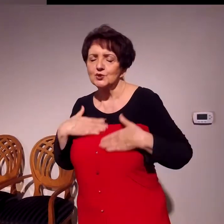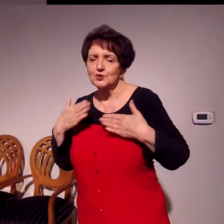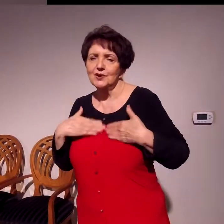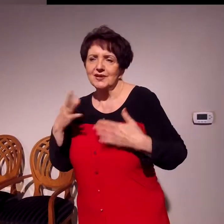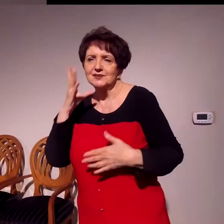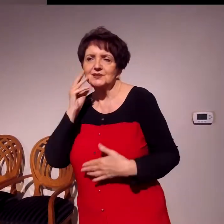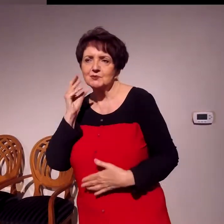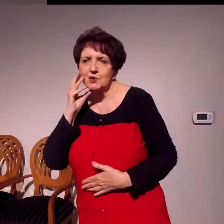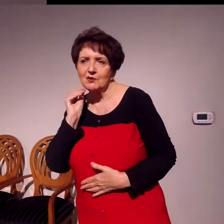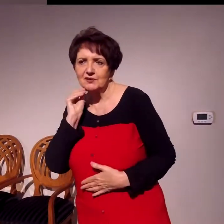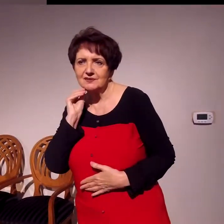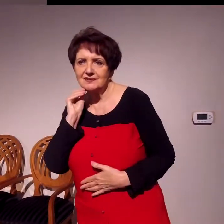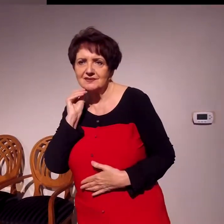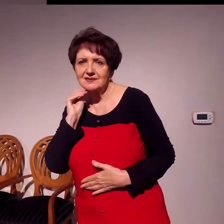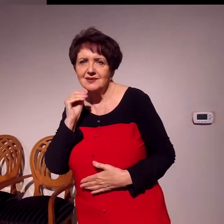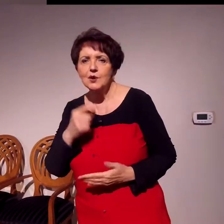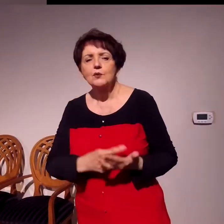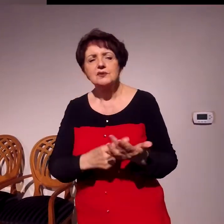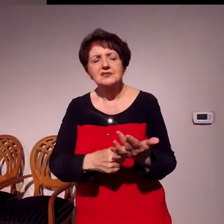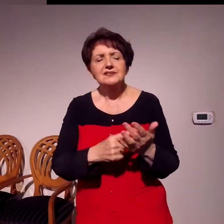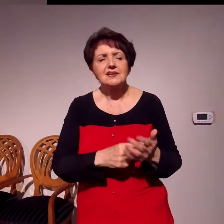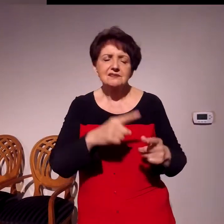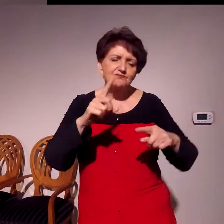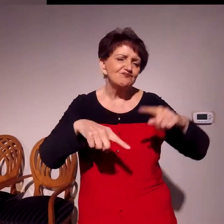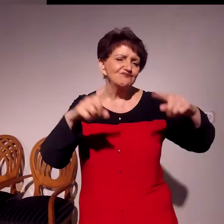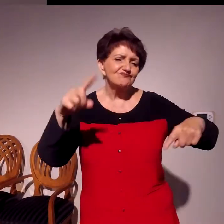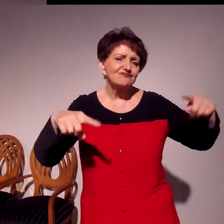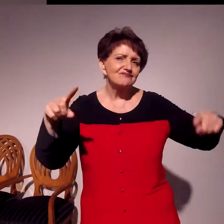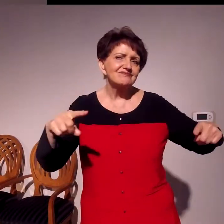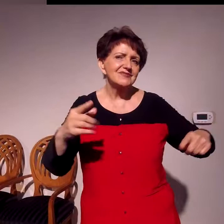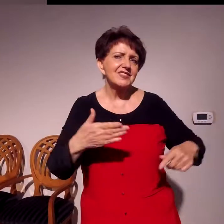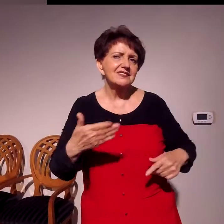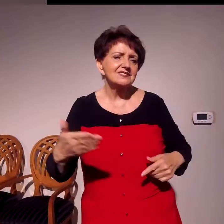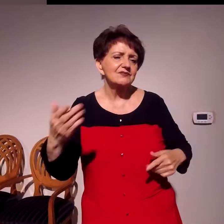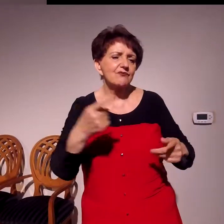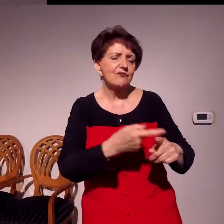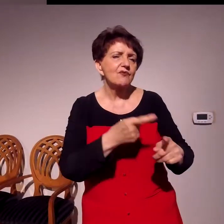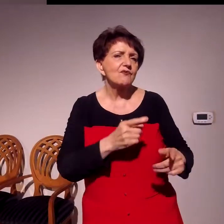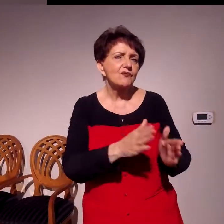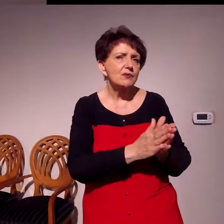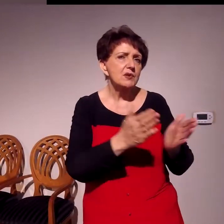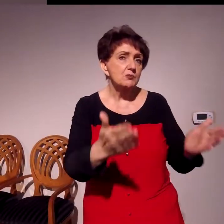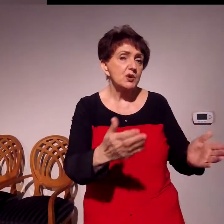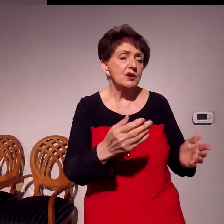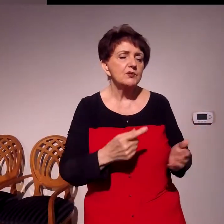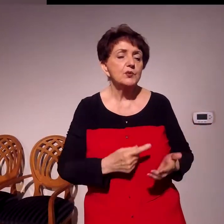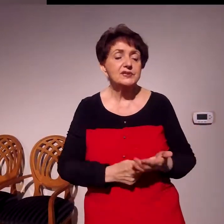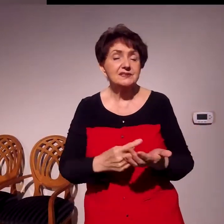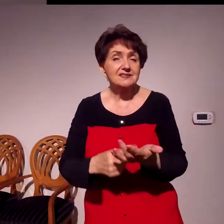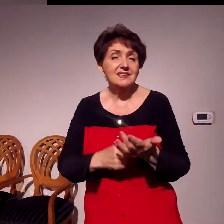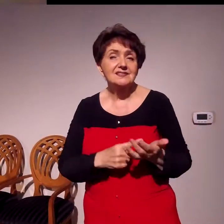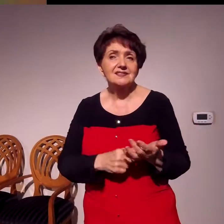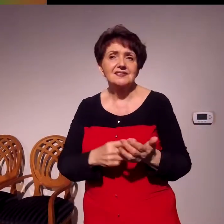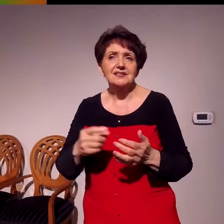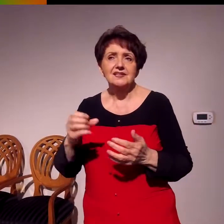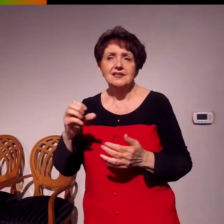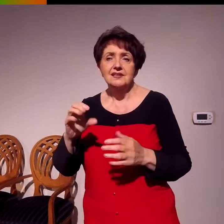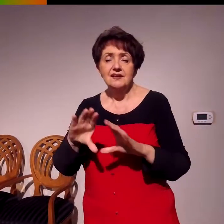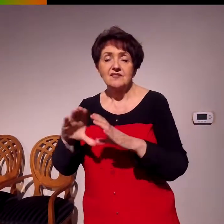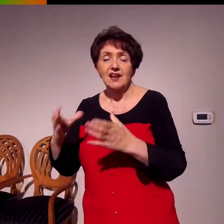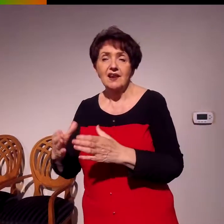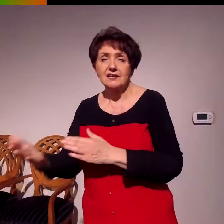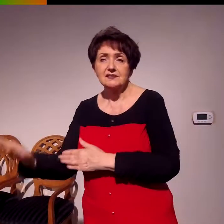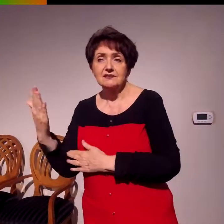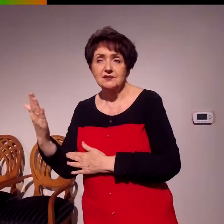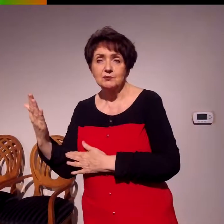So we're going to be talking about various things from this book. And as we talked about it in our Science of Mind class this morning, you might think that it's